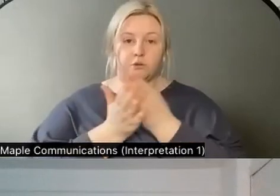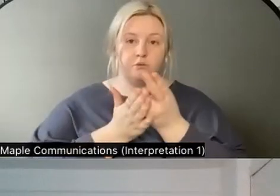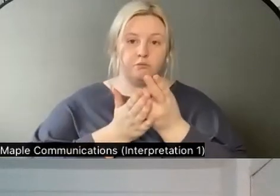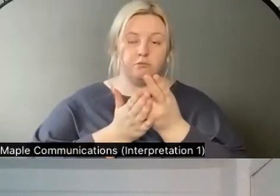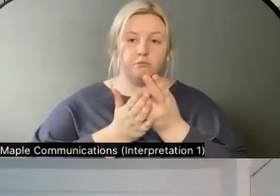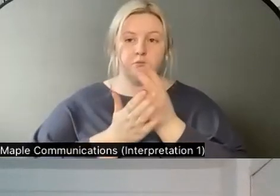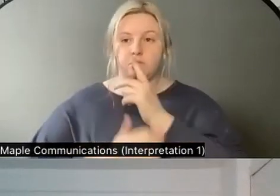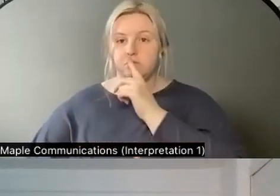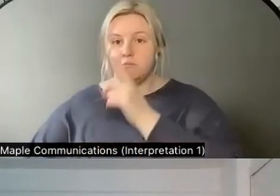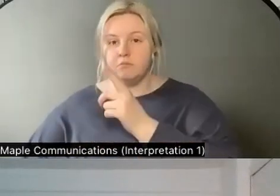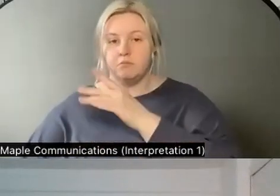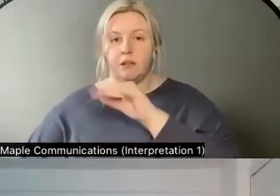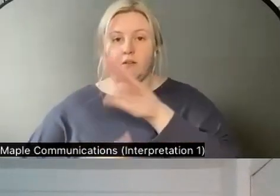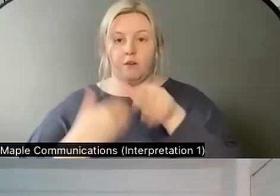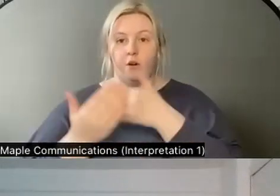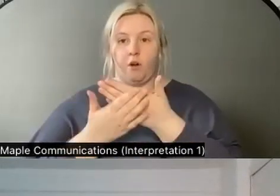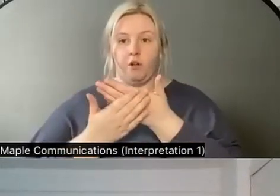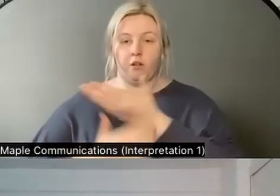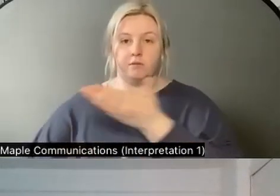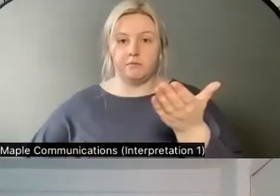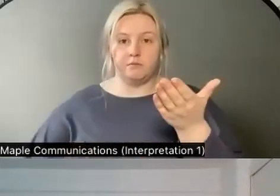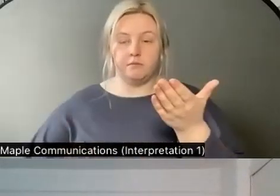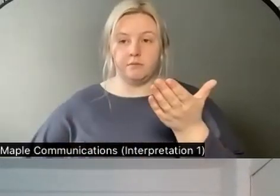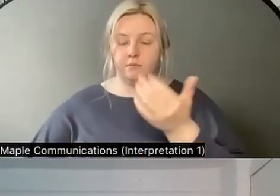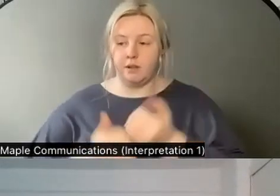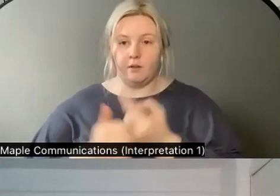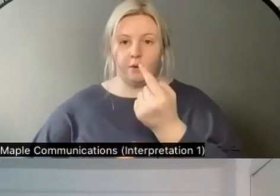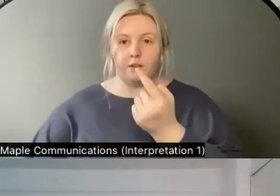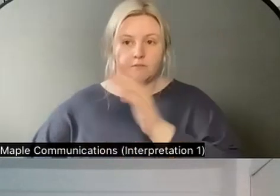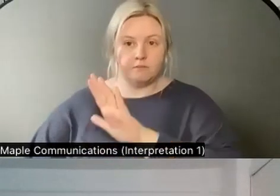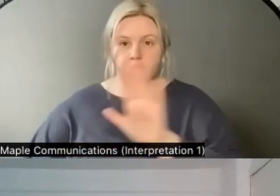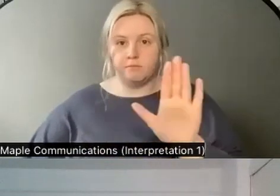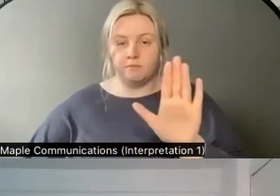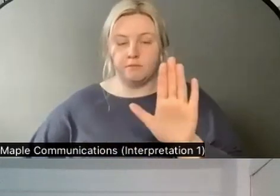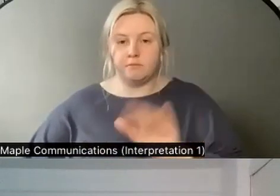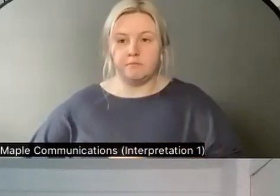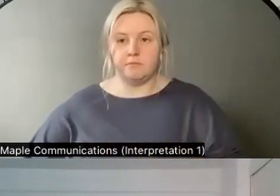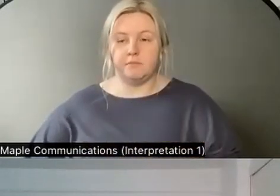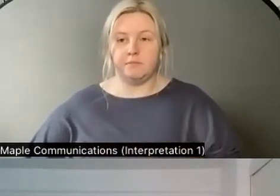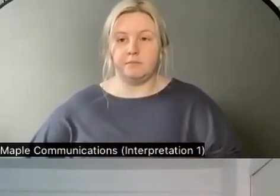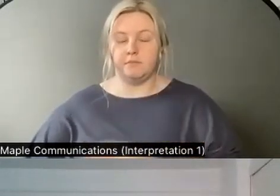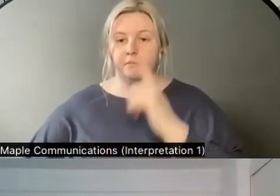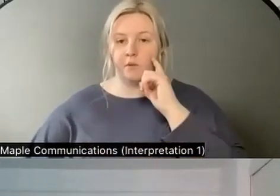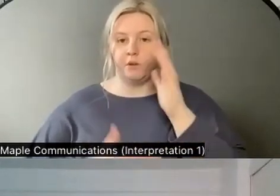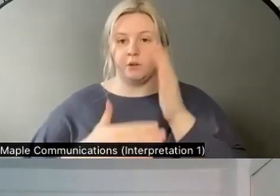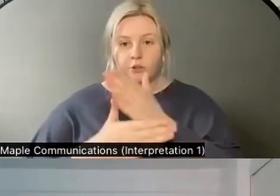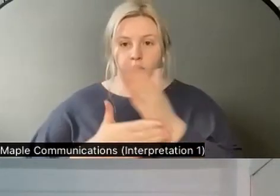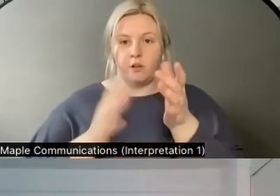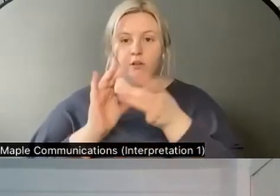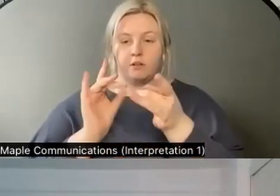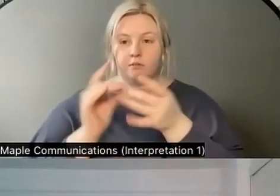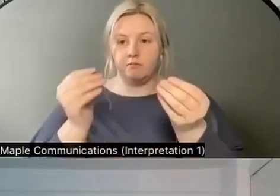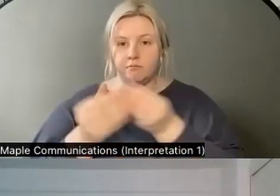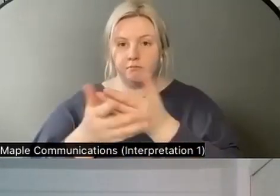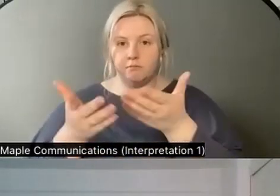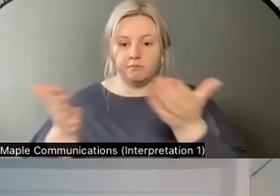Thank you, all of you, every one of you, for bringing what you have brought into that